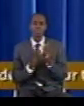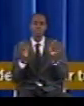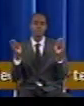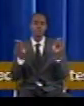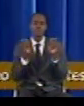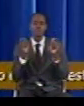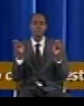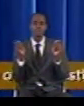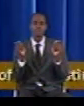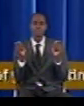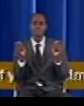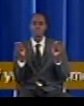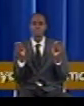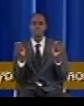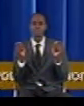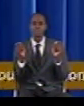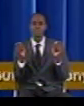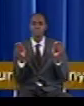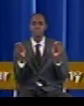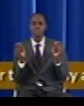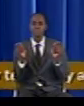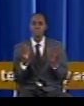Hallelujah.